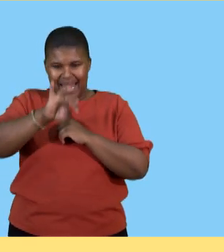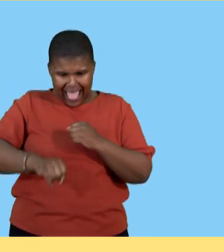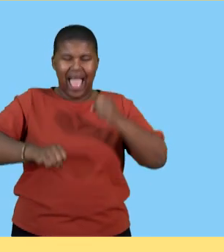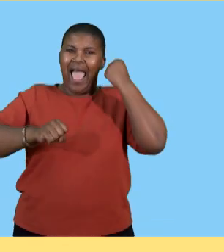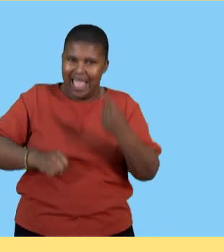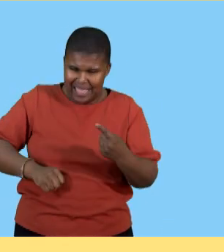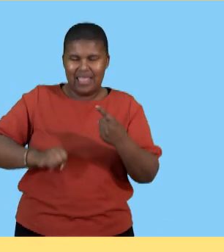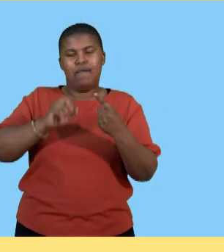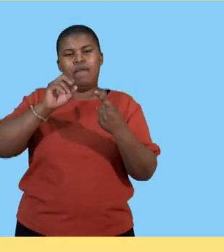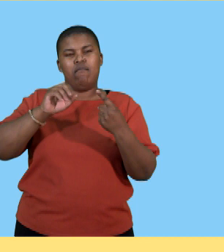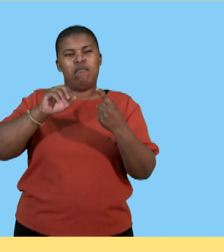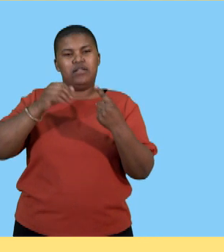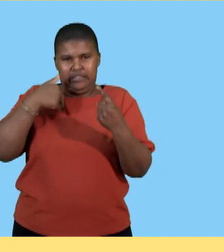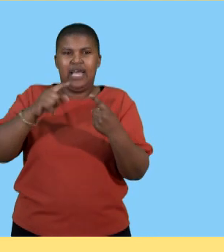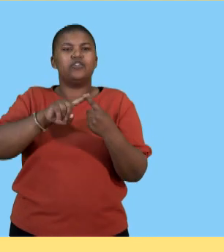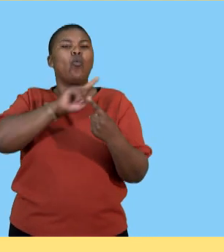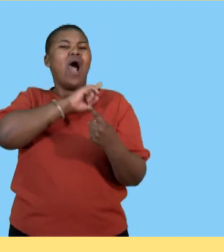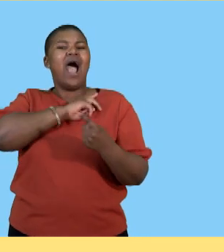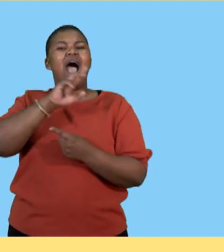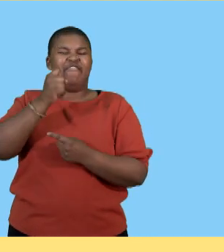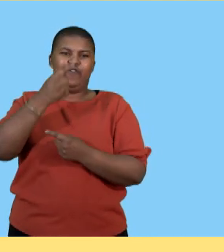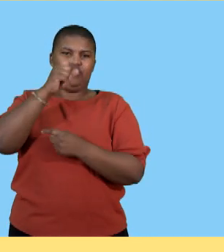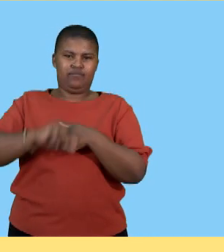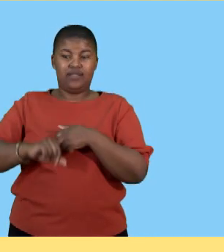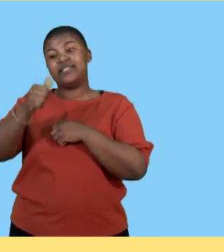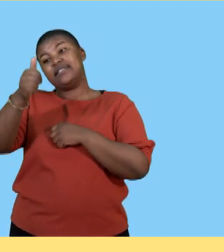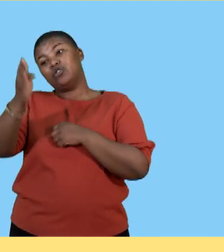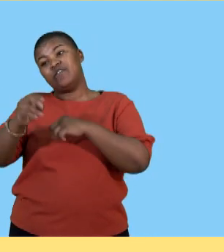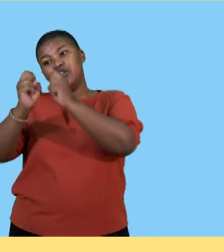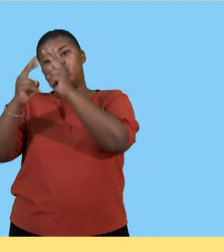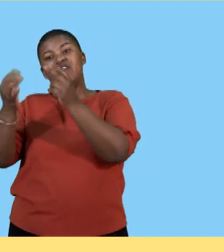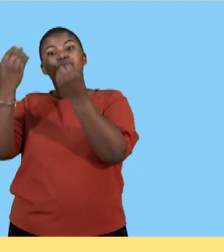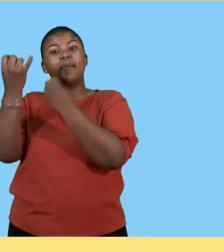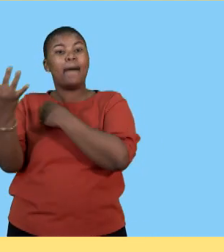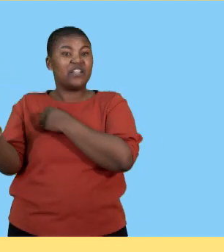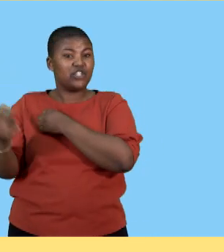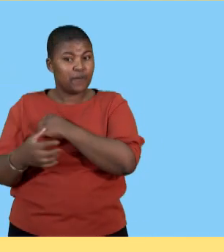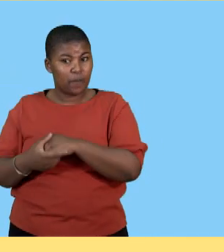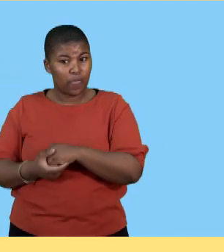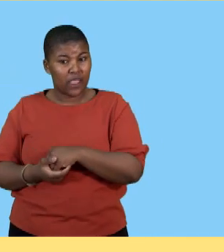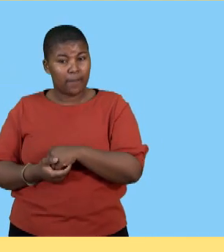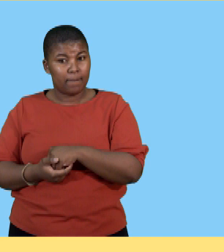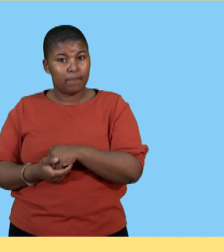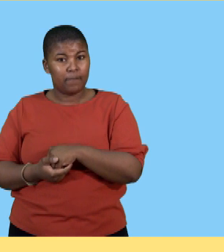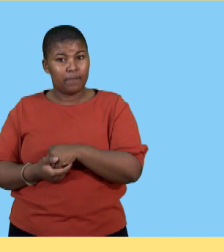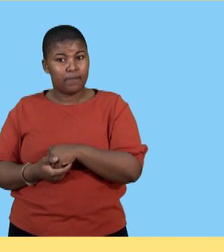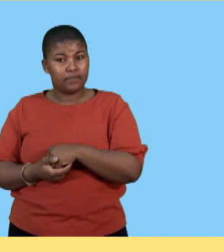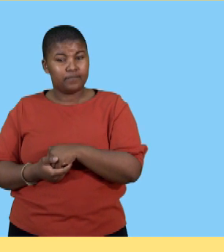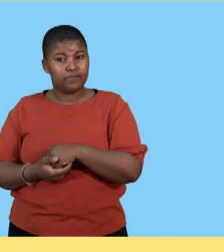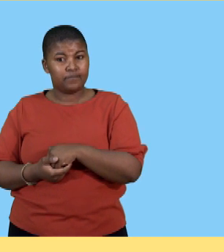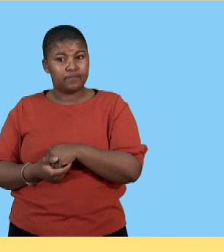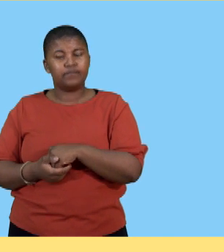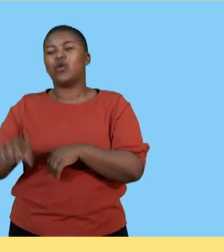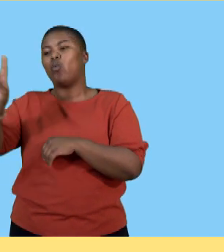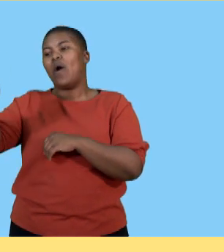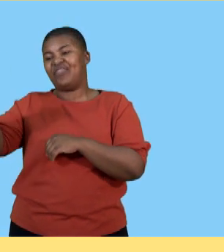well. You get 6 months, 6 over 12. And this would then give me an amount that